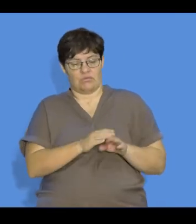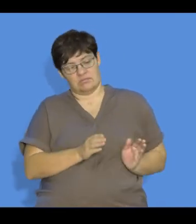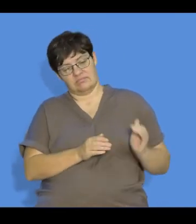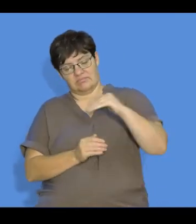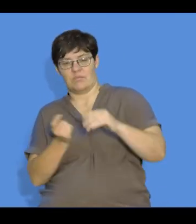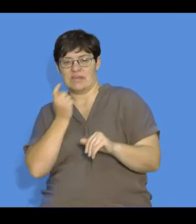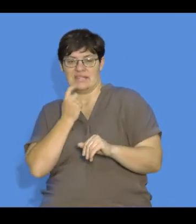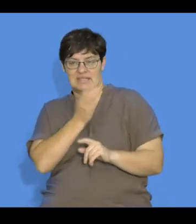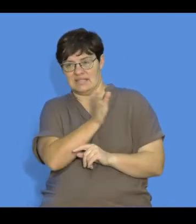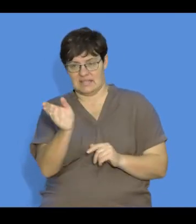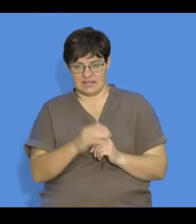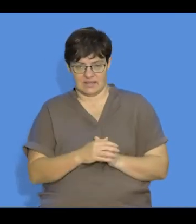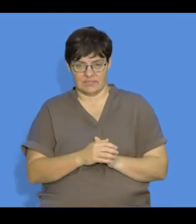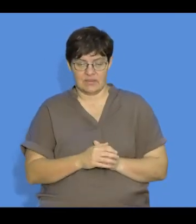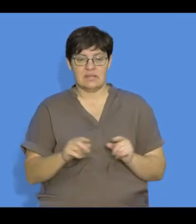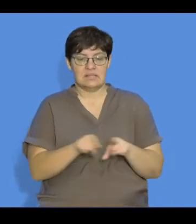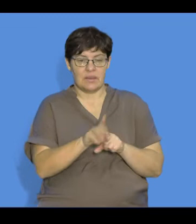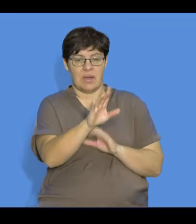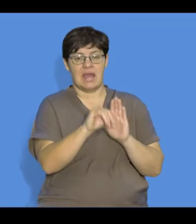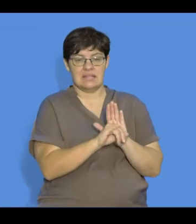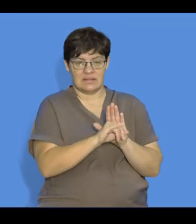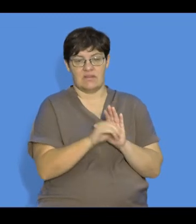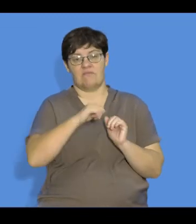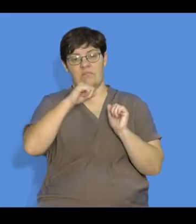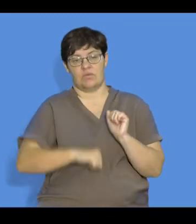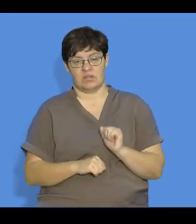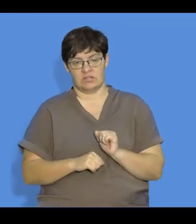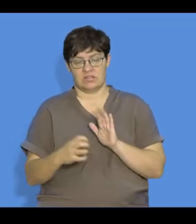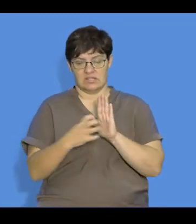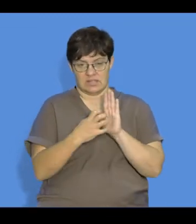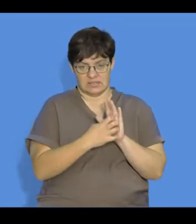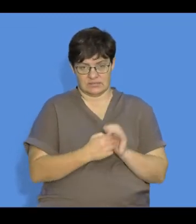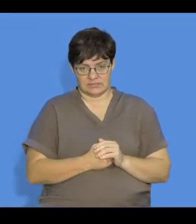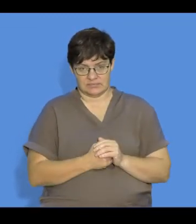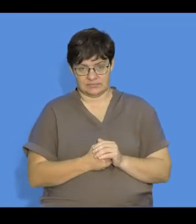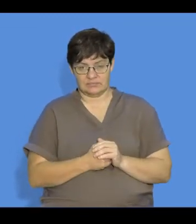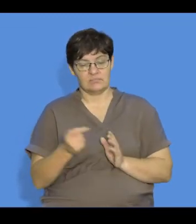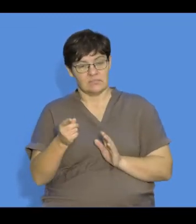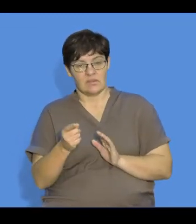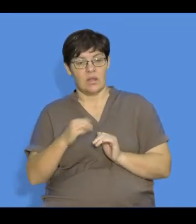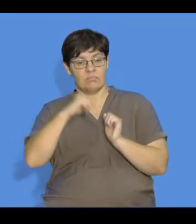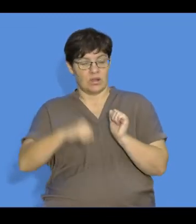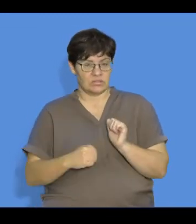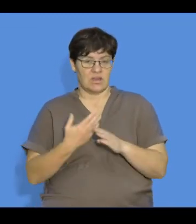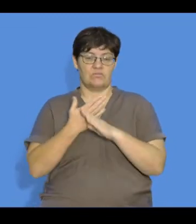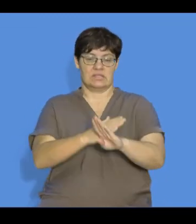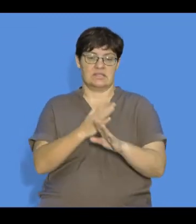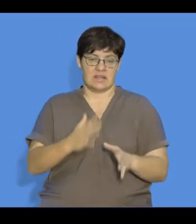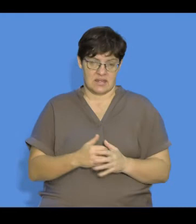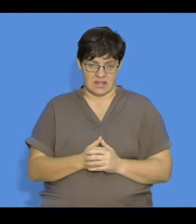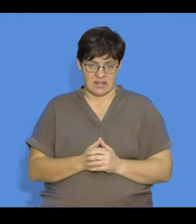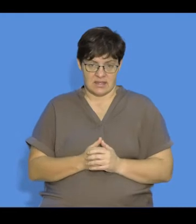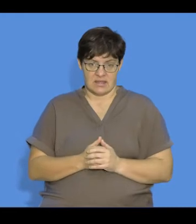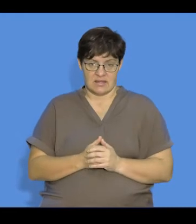the important things? You need to also identify the branches in the circuit. The branches will obviously be